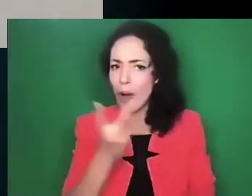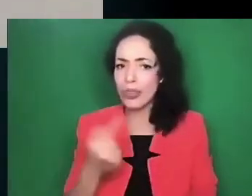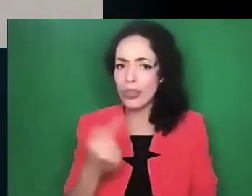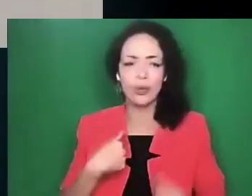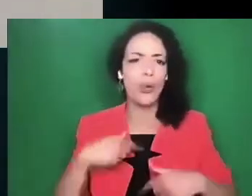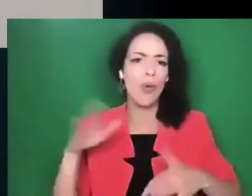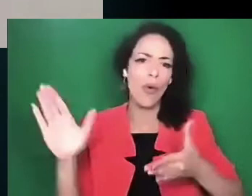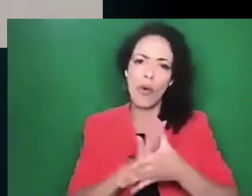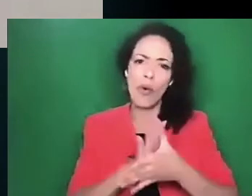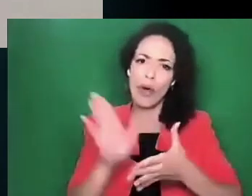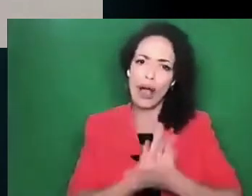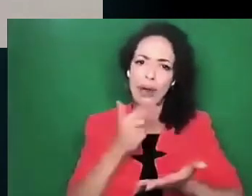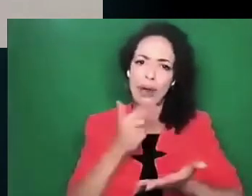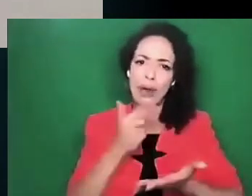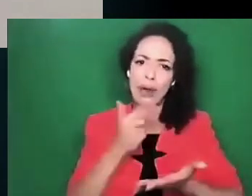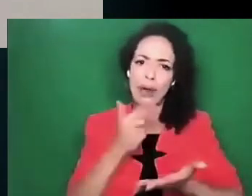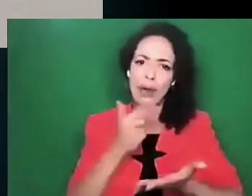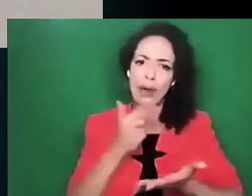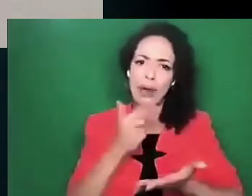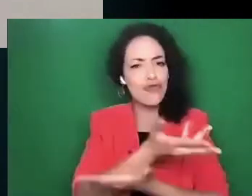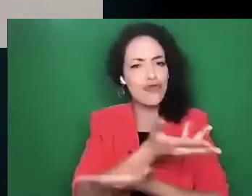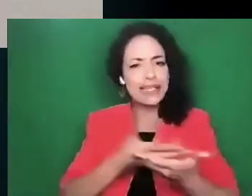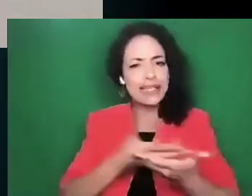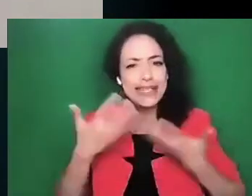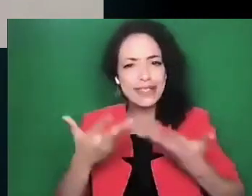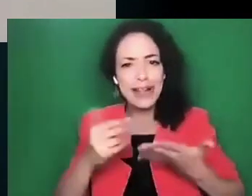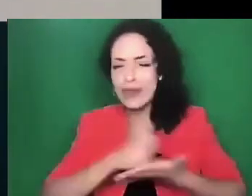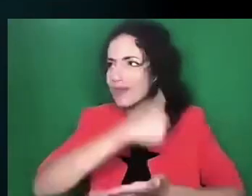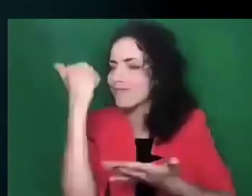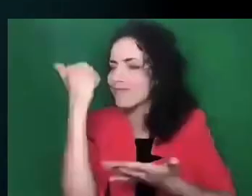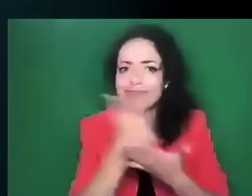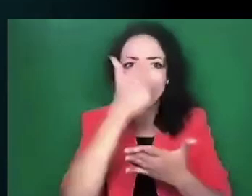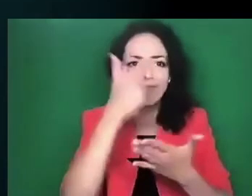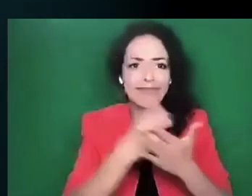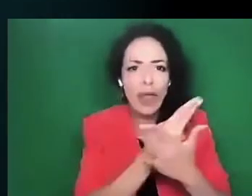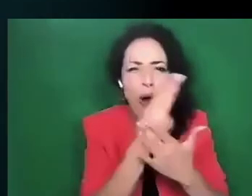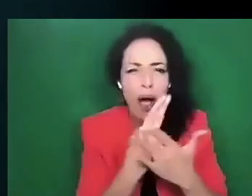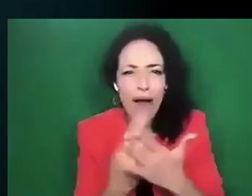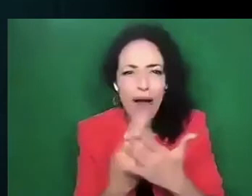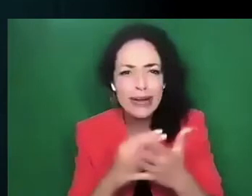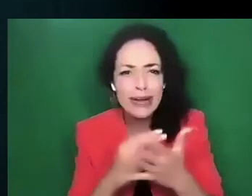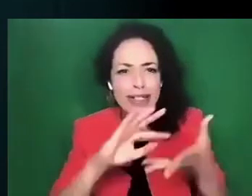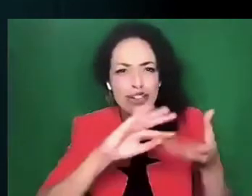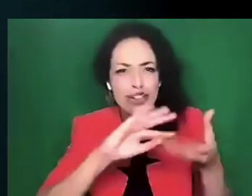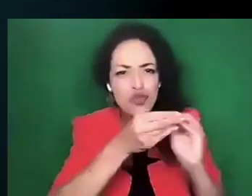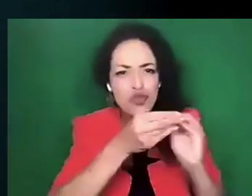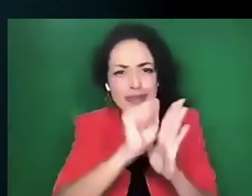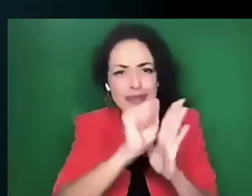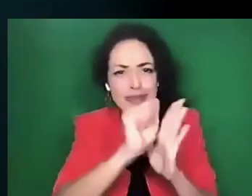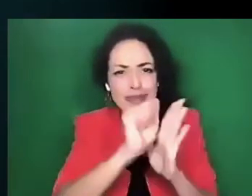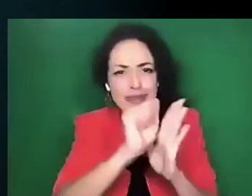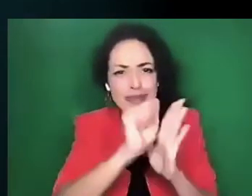this conversation today among great artists. And before I begin, I would like to thank to the British